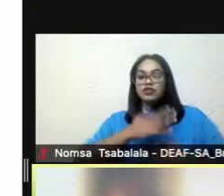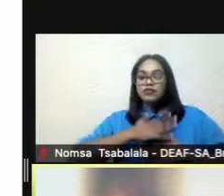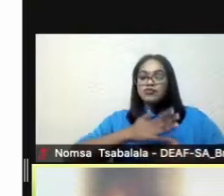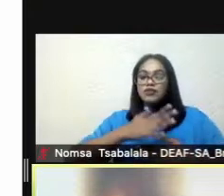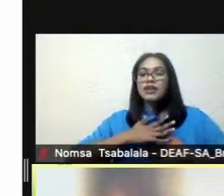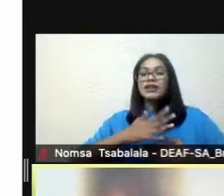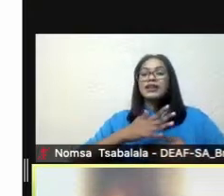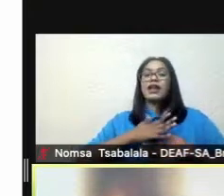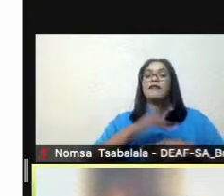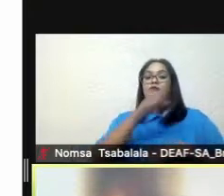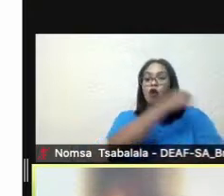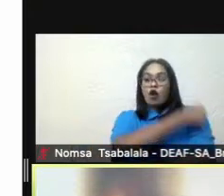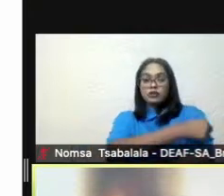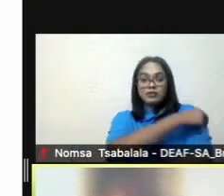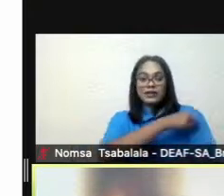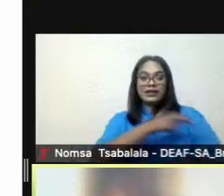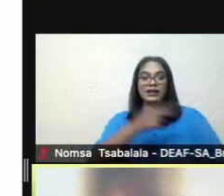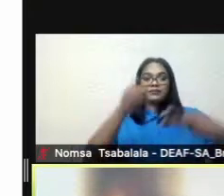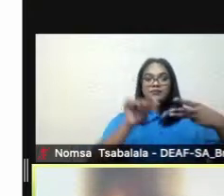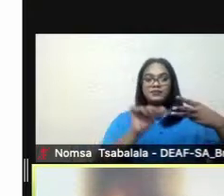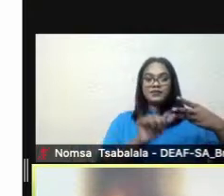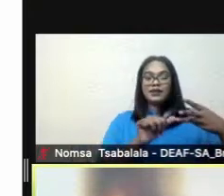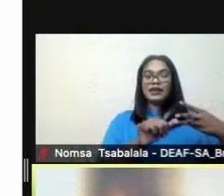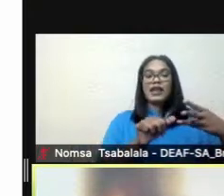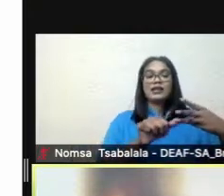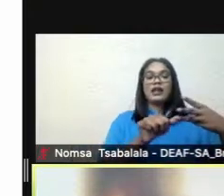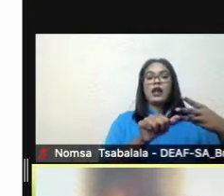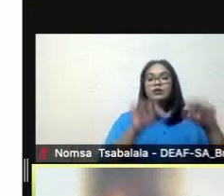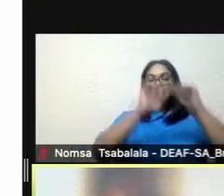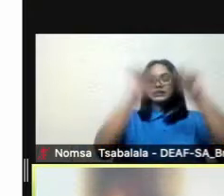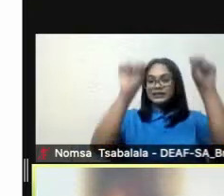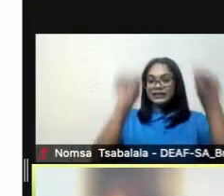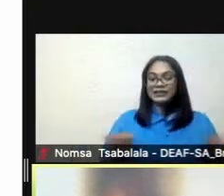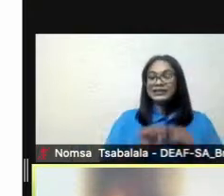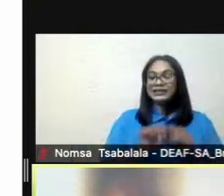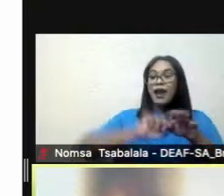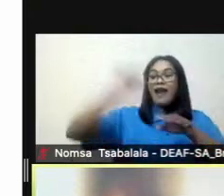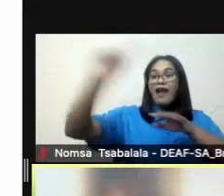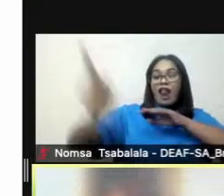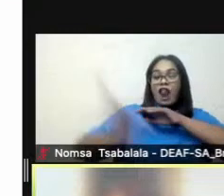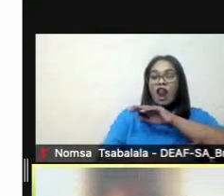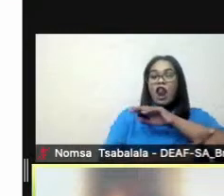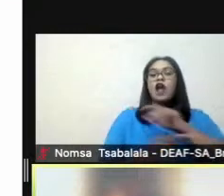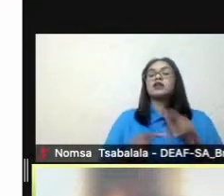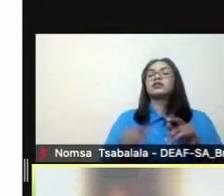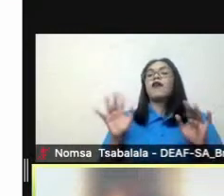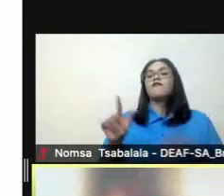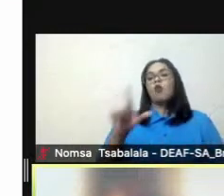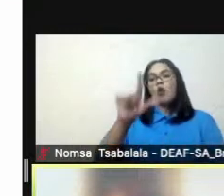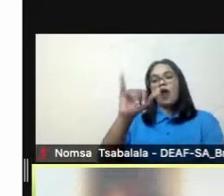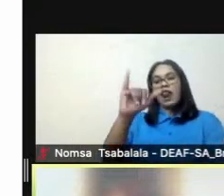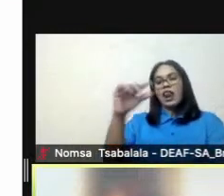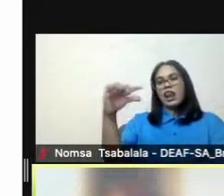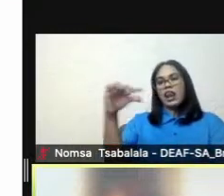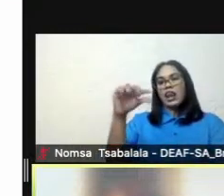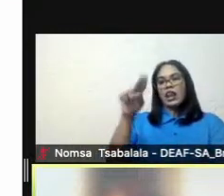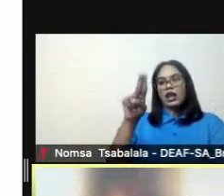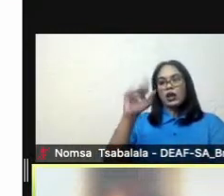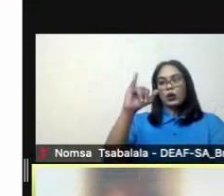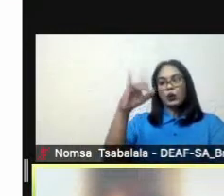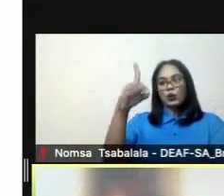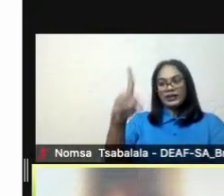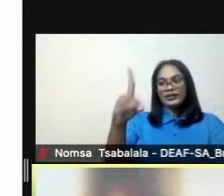The fourth one deals with oxygen manifold systems. And the last one deals with liquid oxygen. So we just want to make sure that everybody is covered in that area,